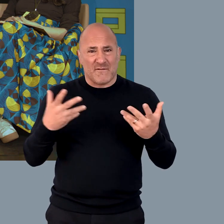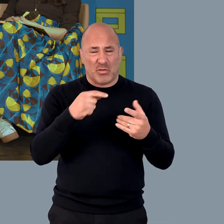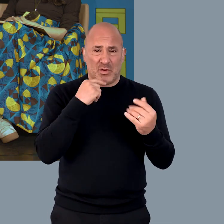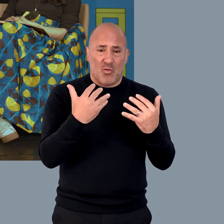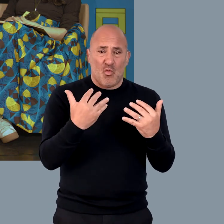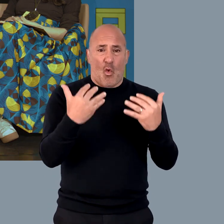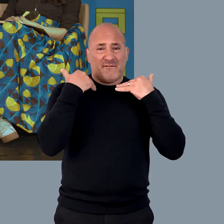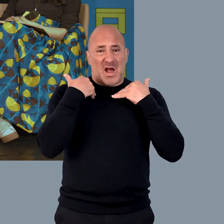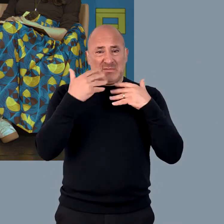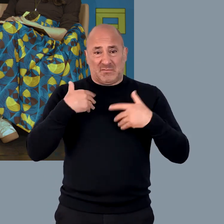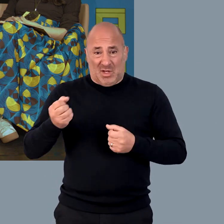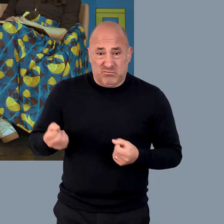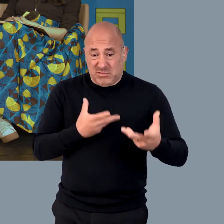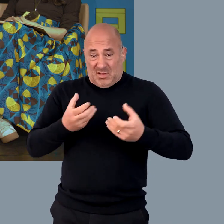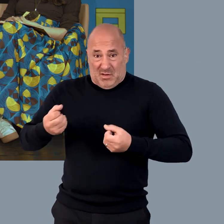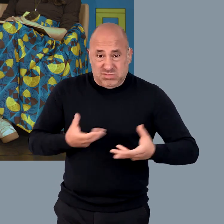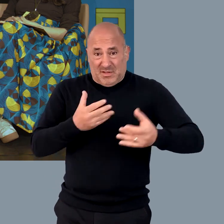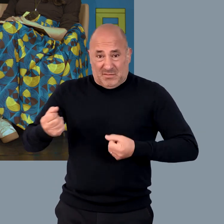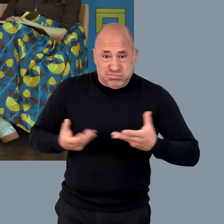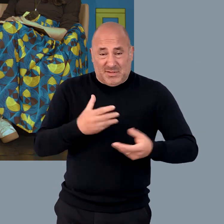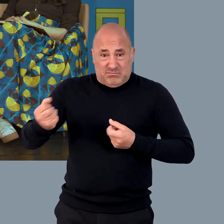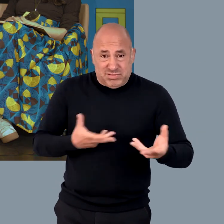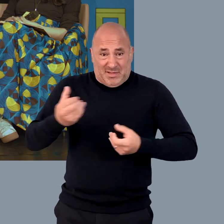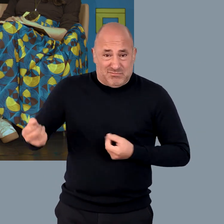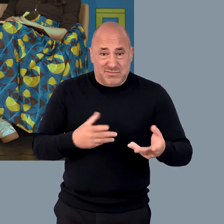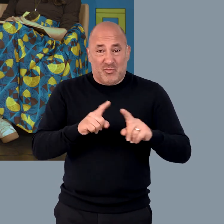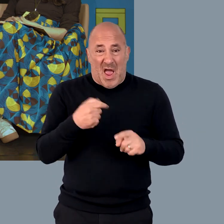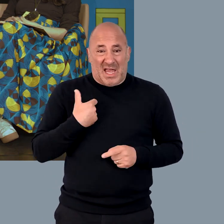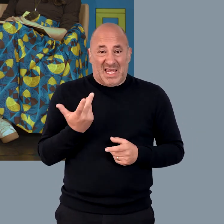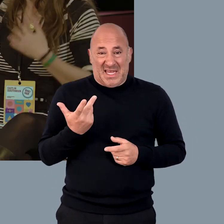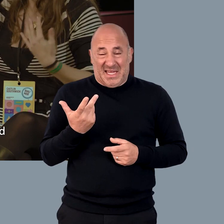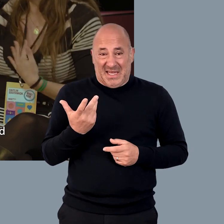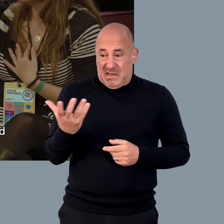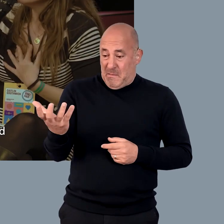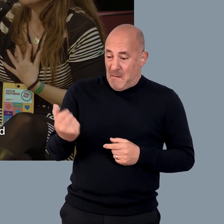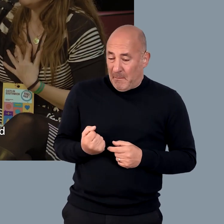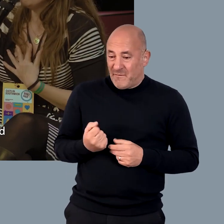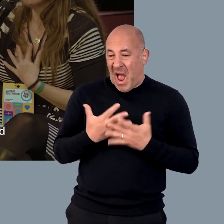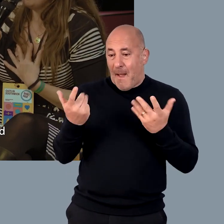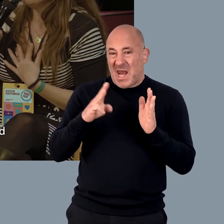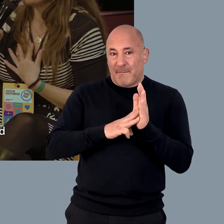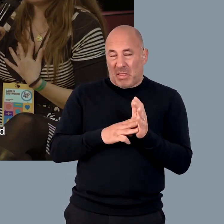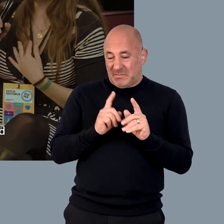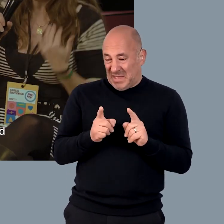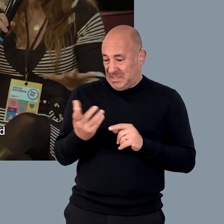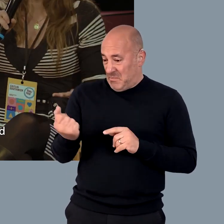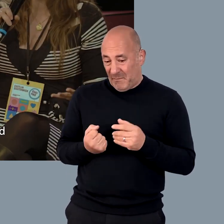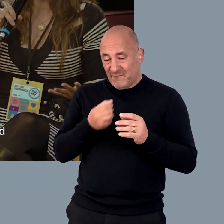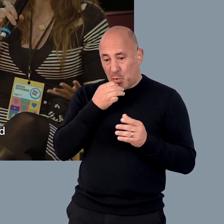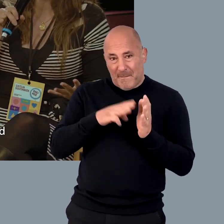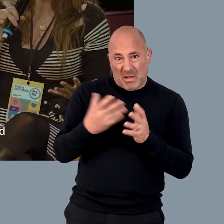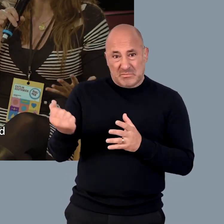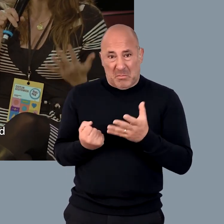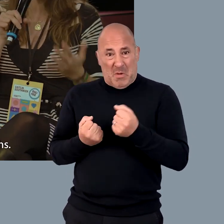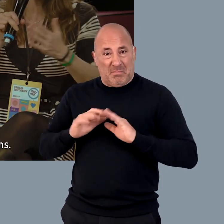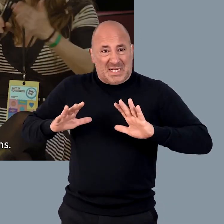project, if you're reliant on your next grant or your next funding, then of course you're going to be overwhelmed and you have to be